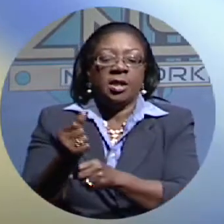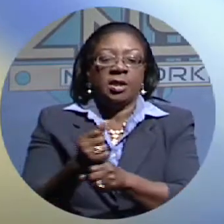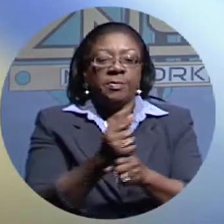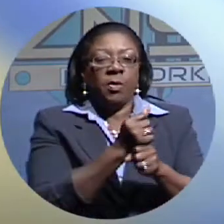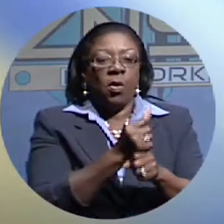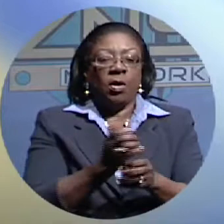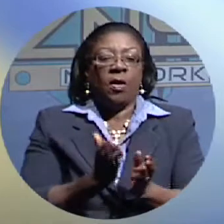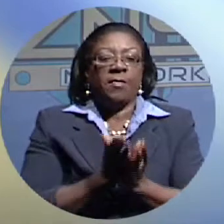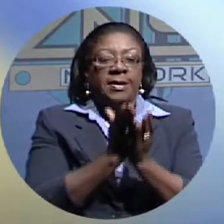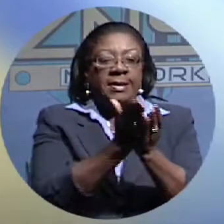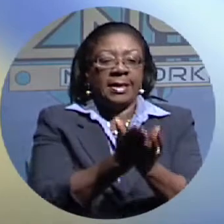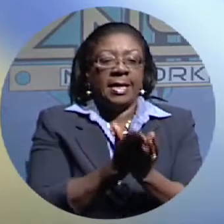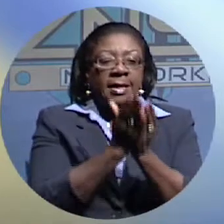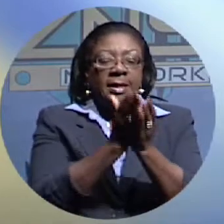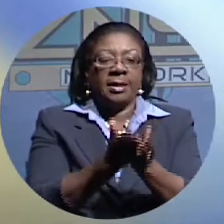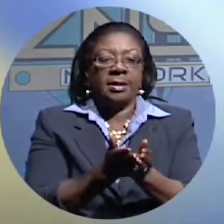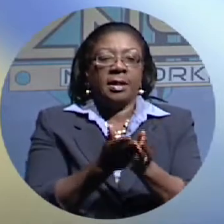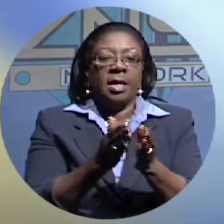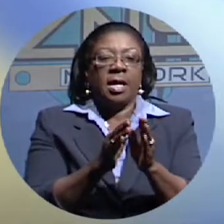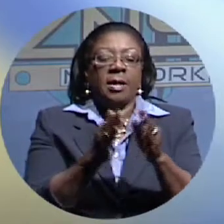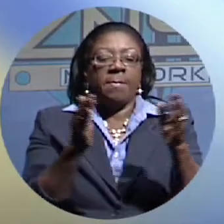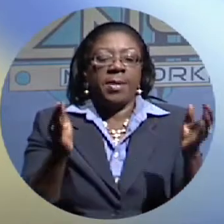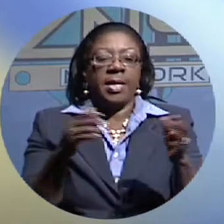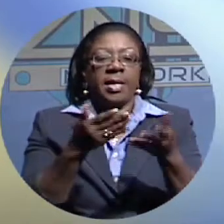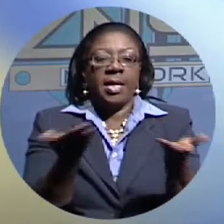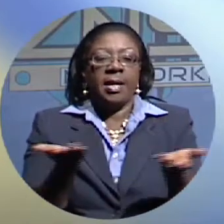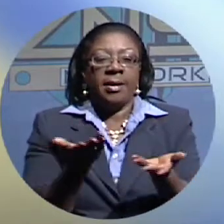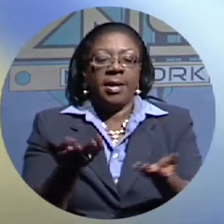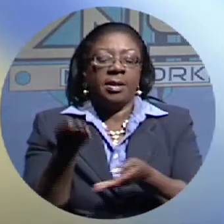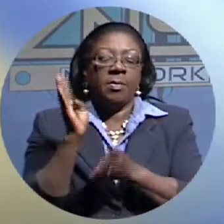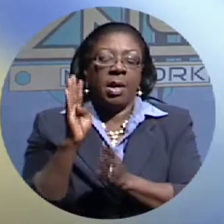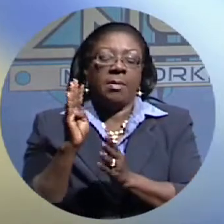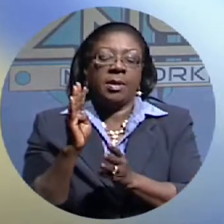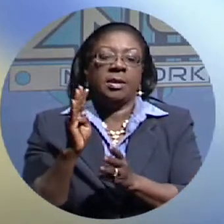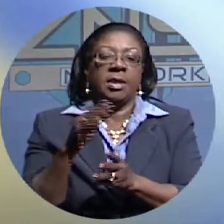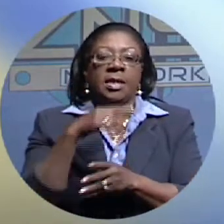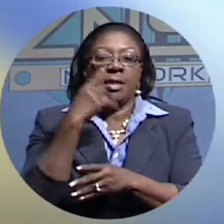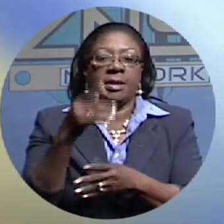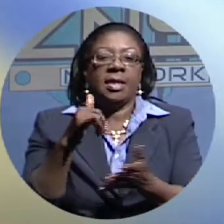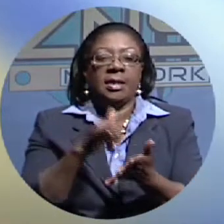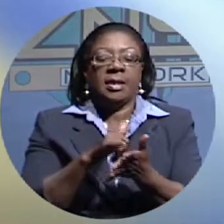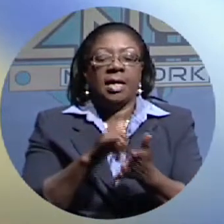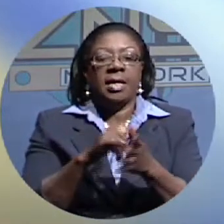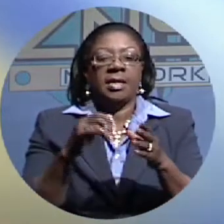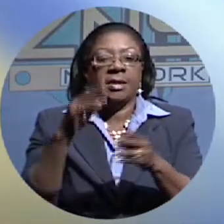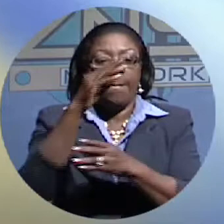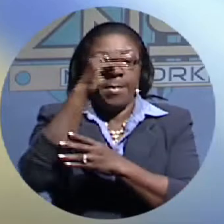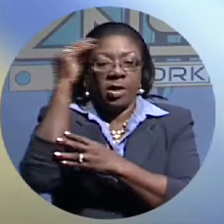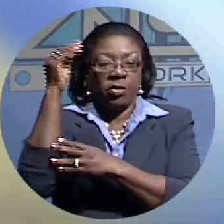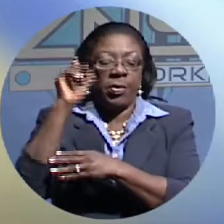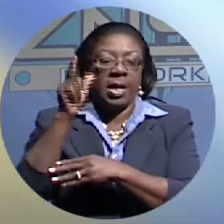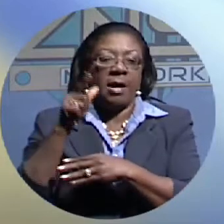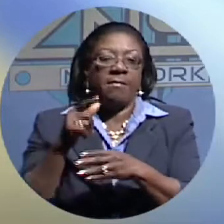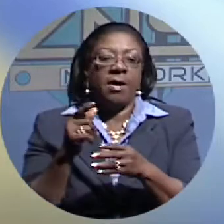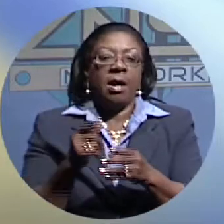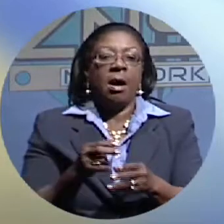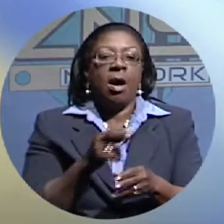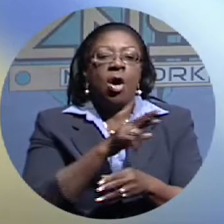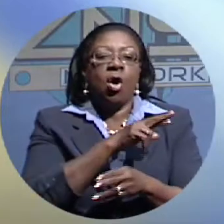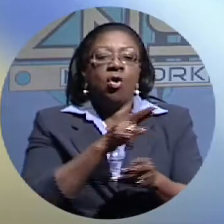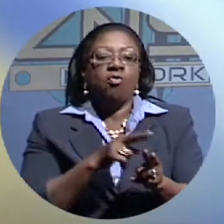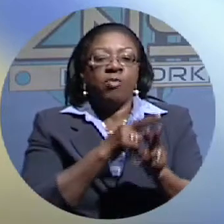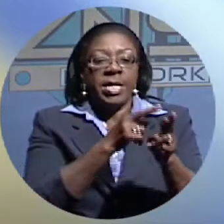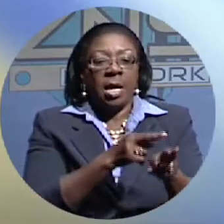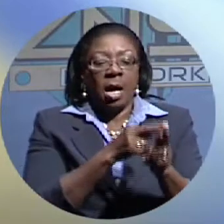in the Bahamas. In this vein, Minister Gray has announced that his ministry will put on a regatta conclave on Saturday, February 9th at a venue still